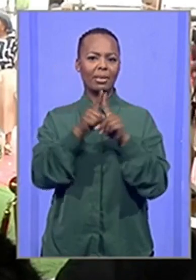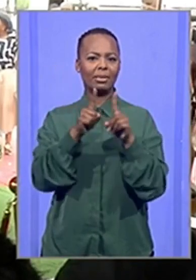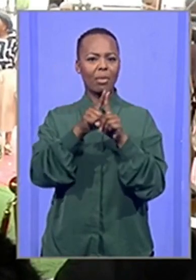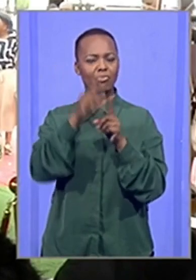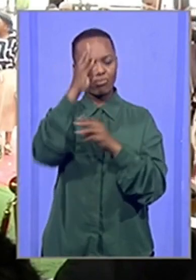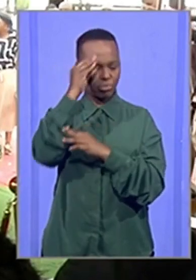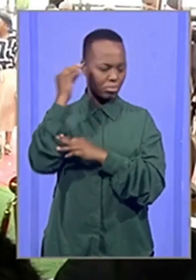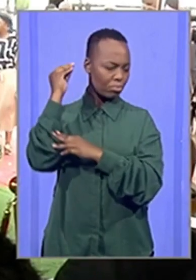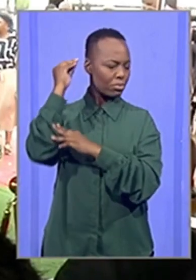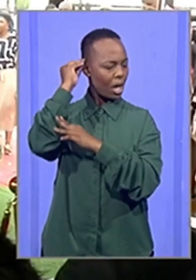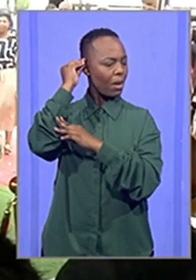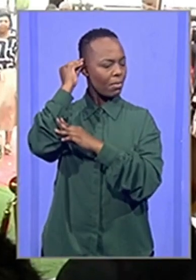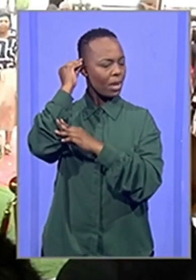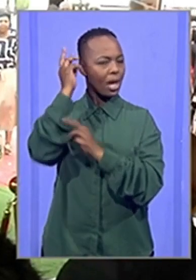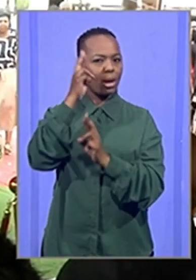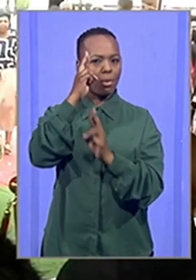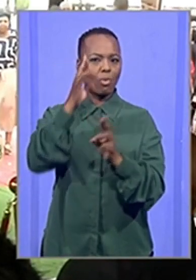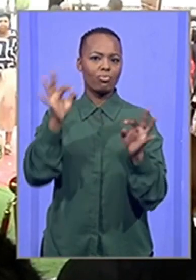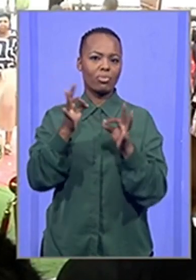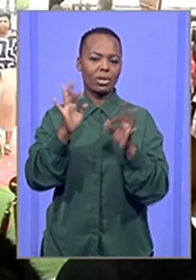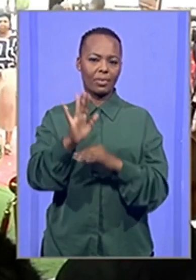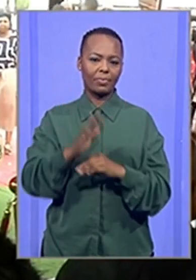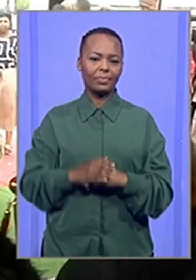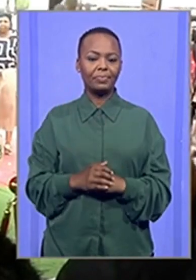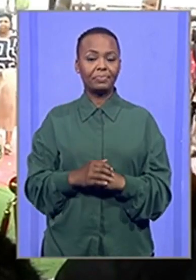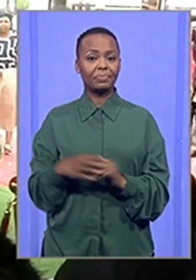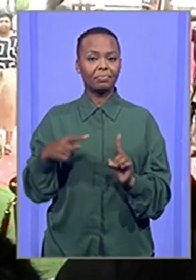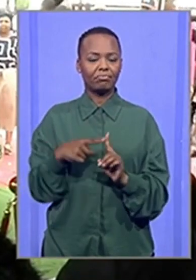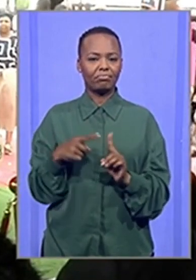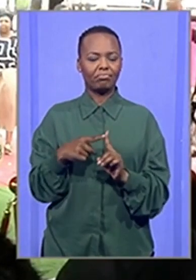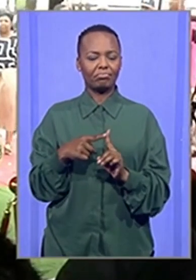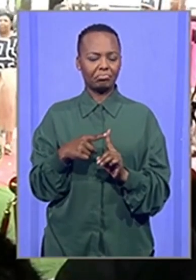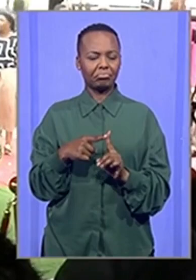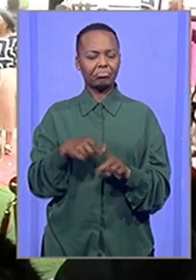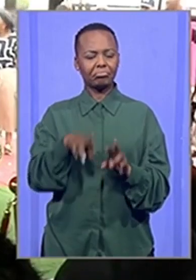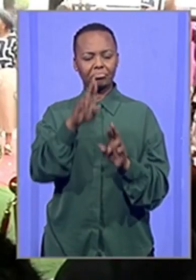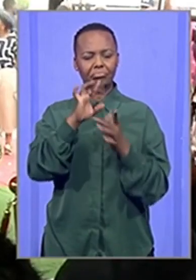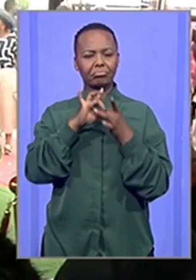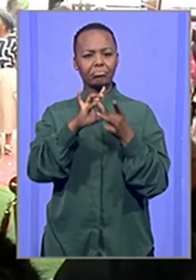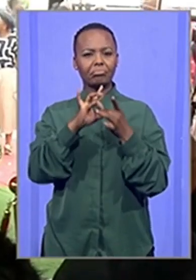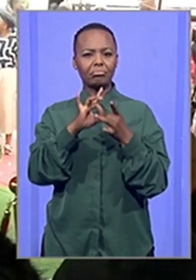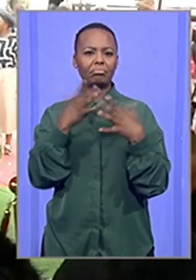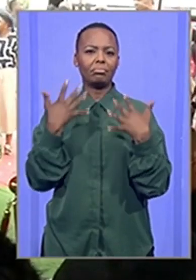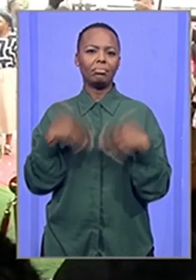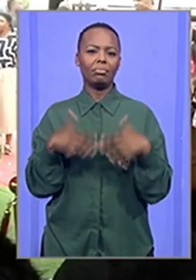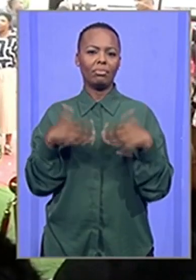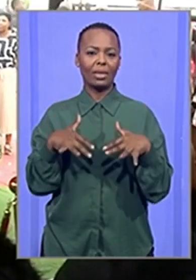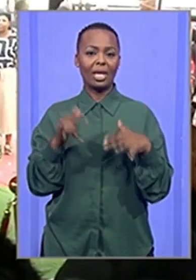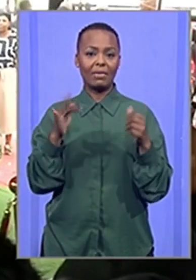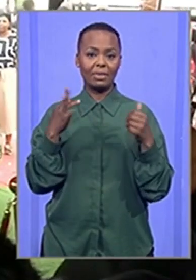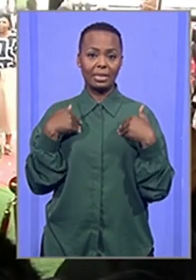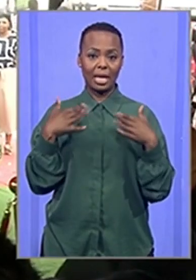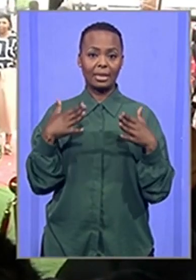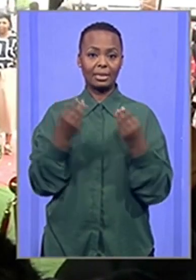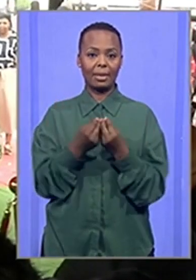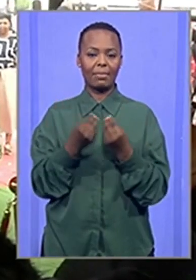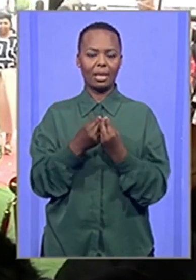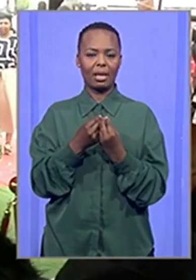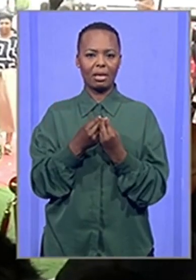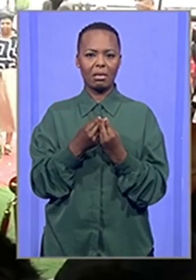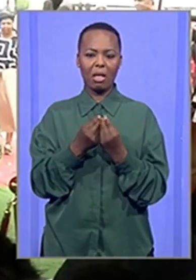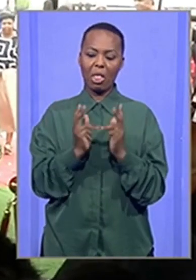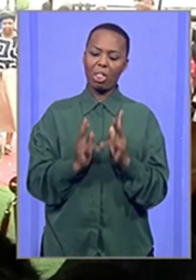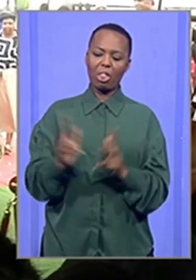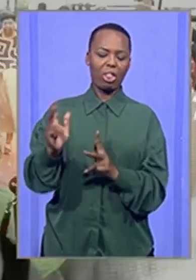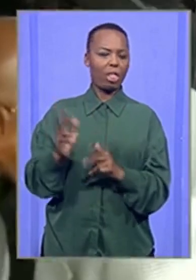godimo. Oupa loyalty was very important to him. Oupa ha thomile le wena selo a ka se o